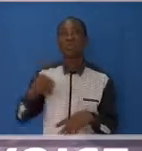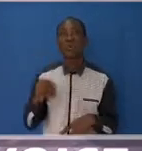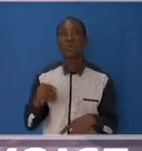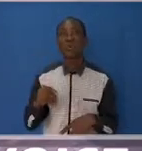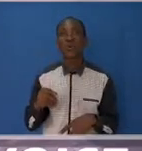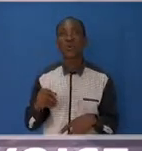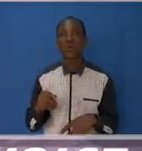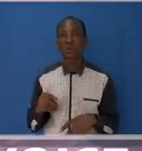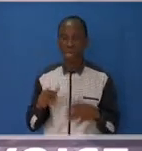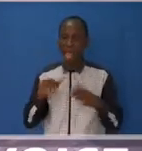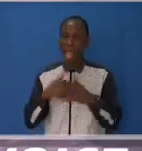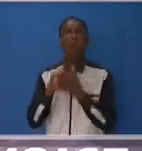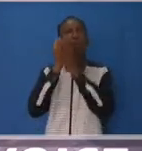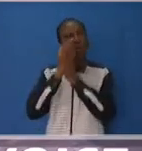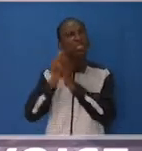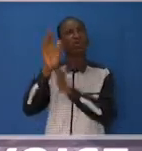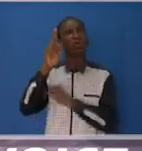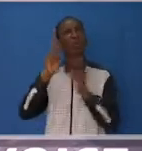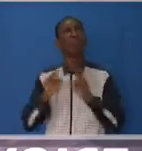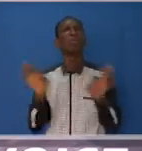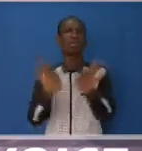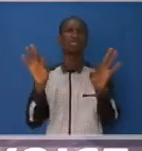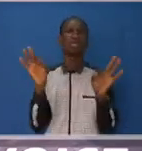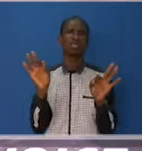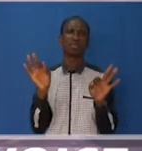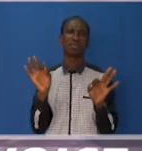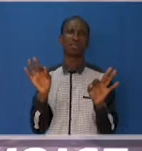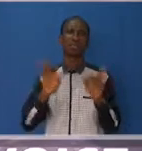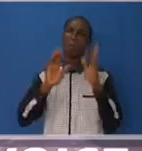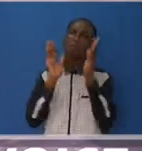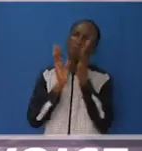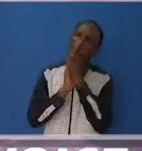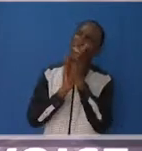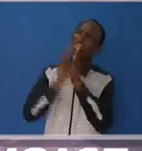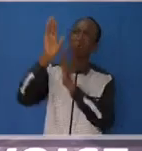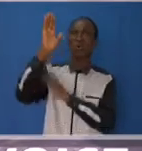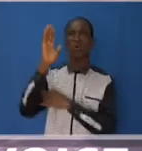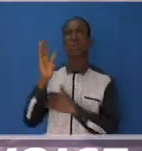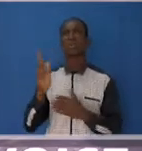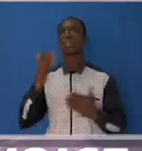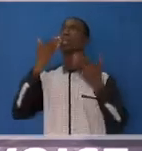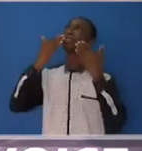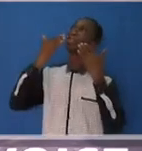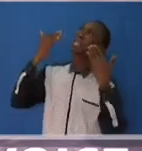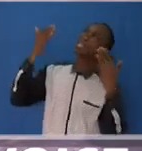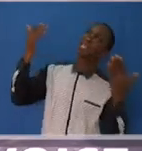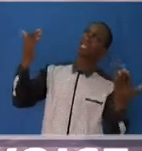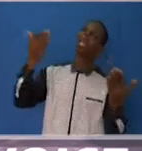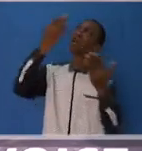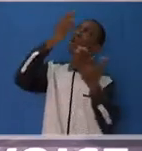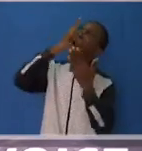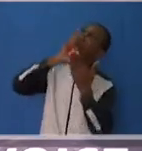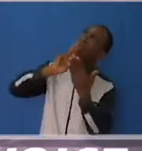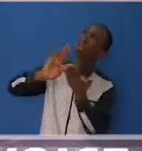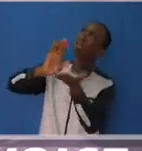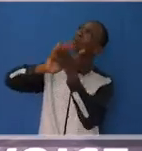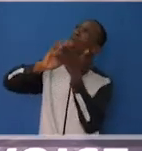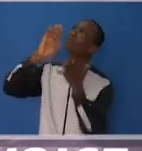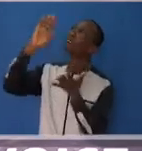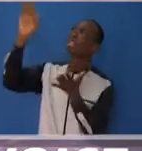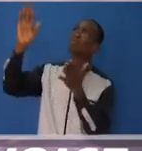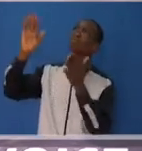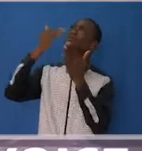ye sori yankopon se ye di ayeyi ni aseda ni ntontom e ma no wo kwan pa ono anka